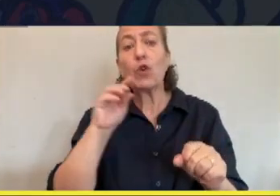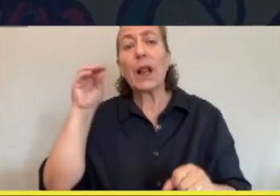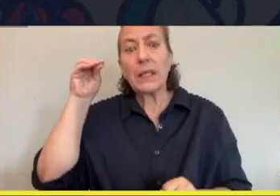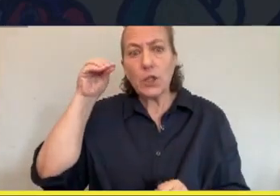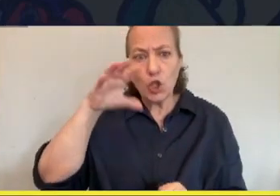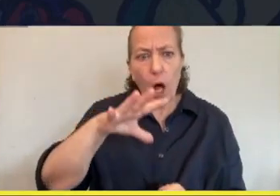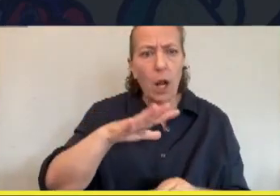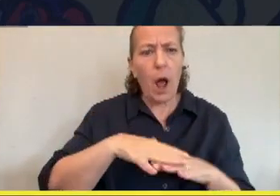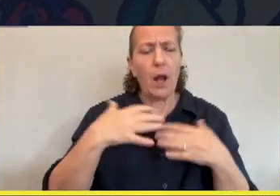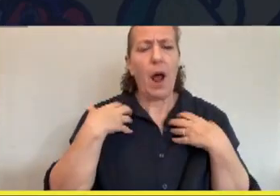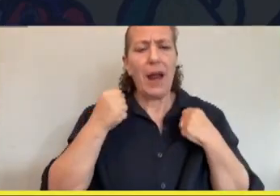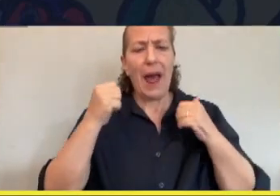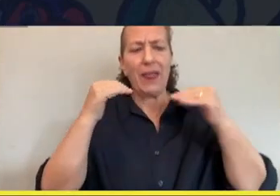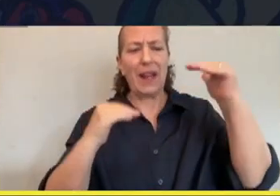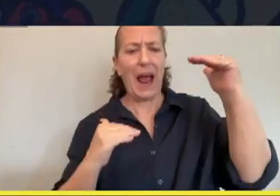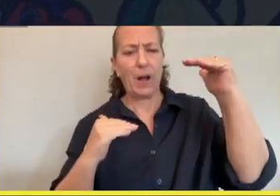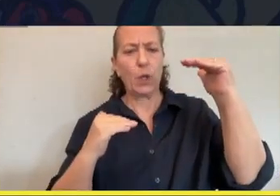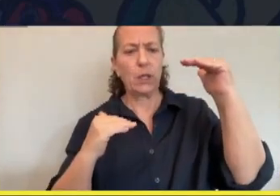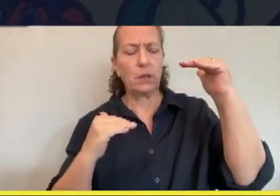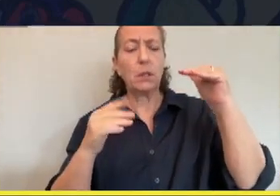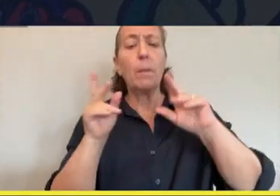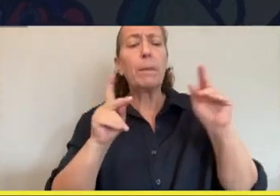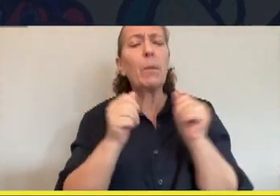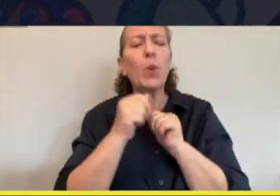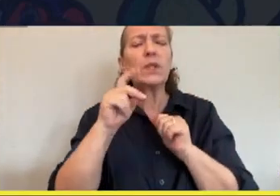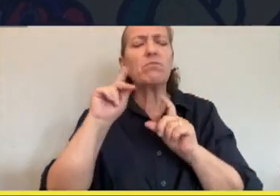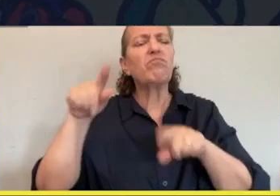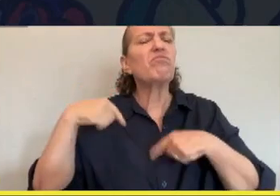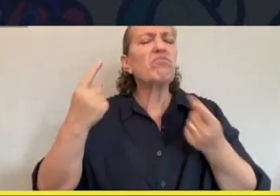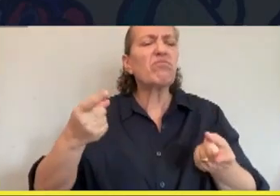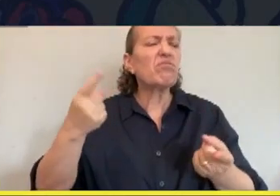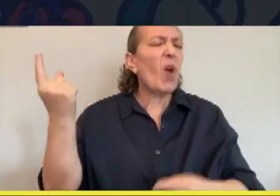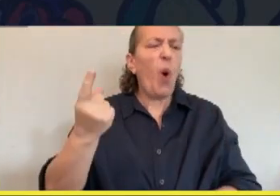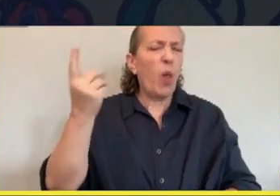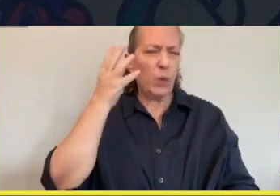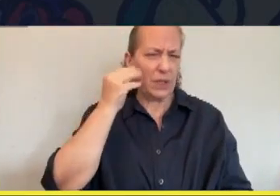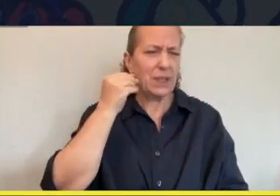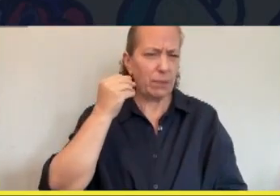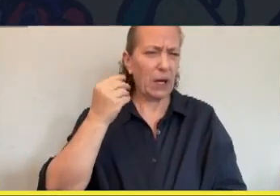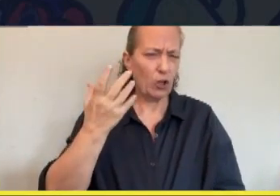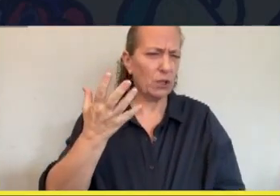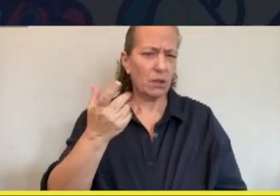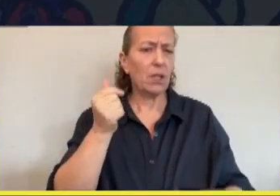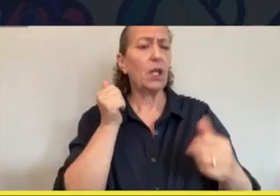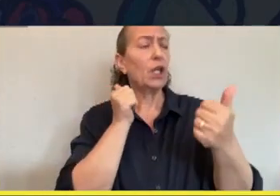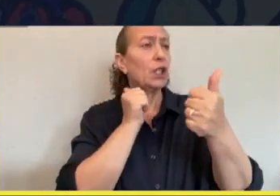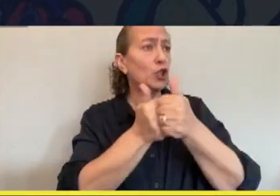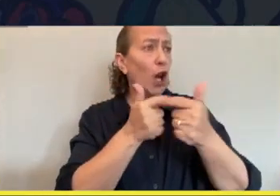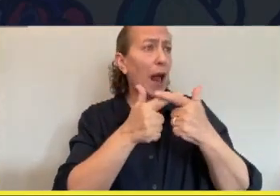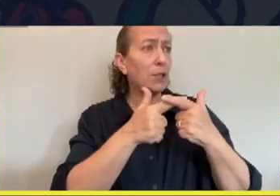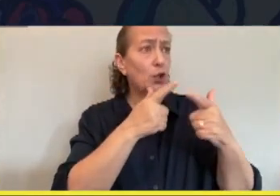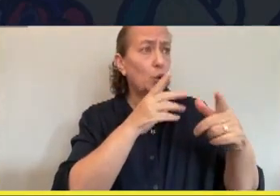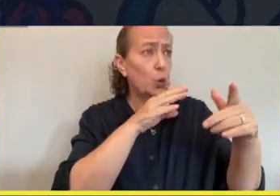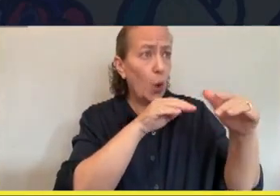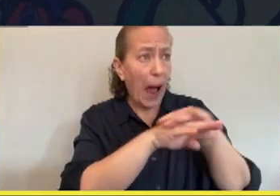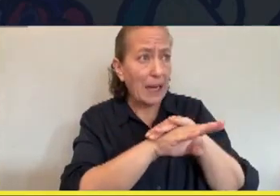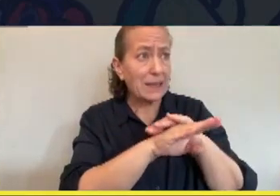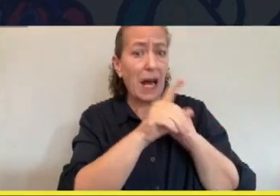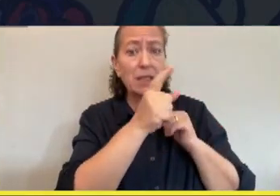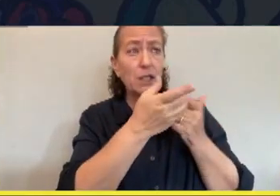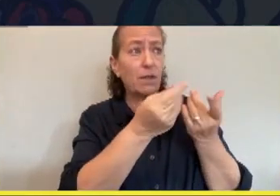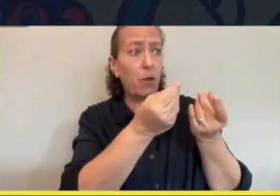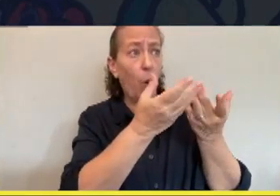with disabilities have always faced, from challenges in getting access to important services and care, to the ways in which